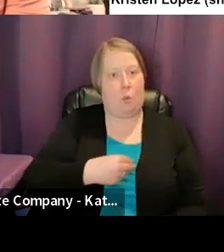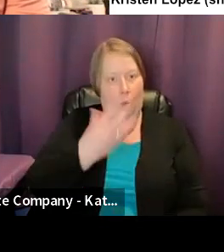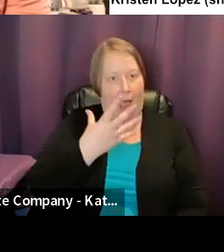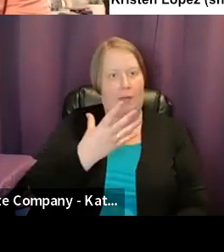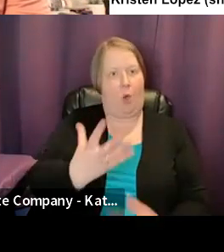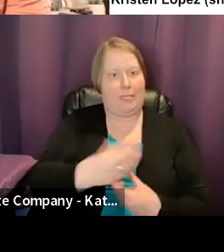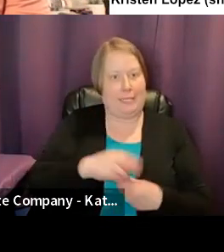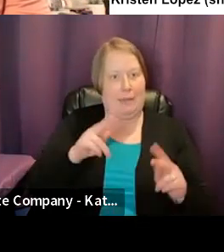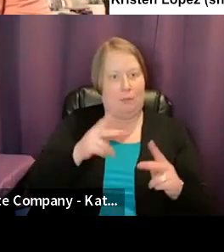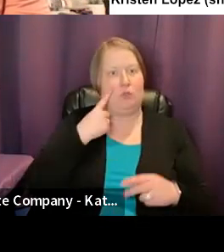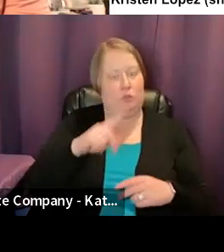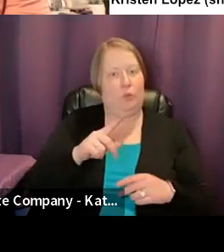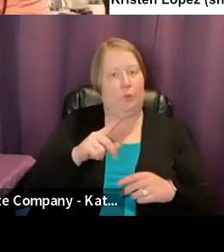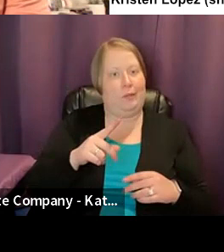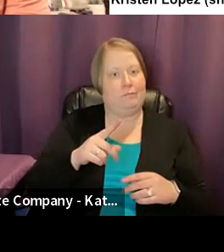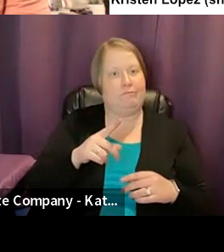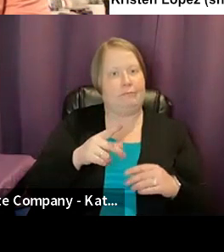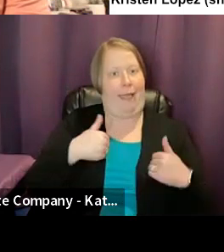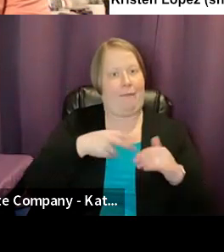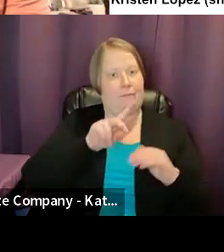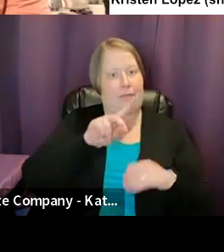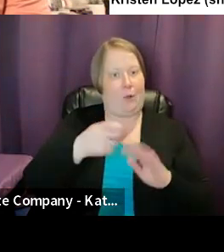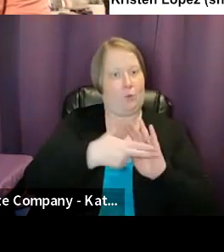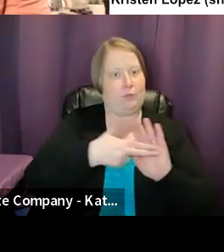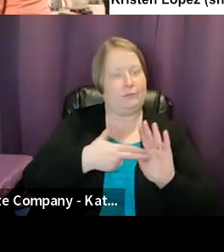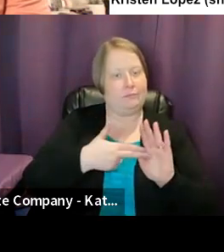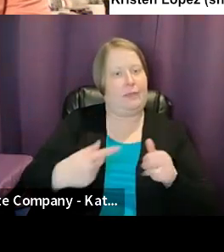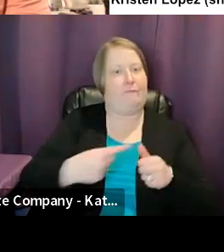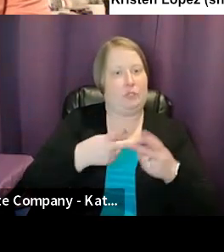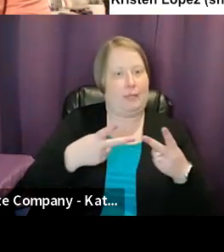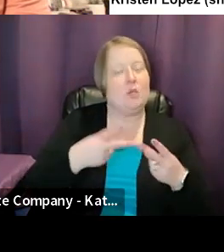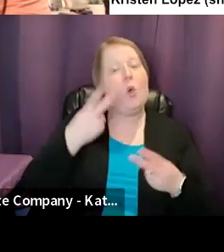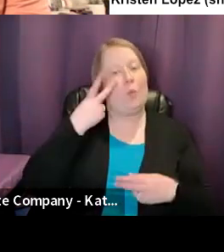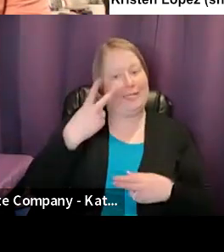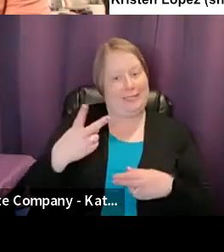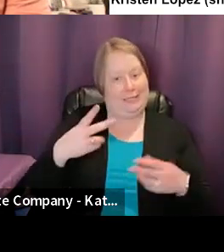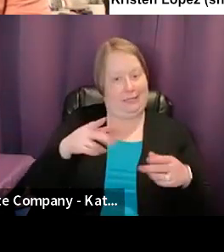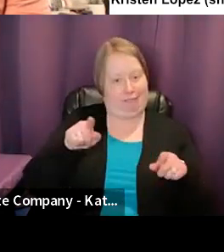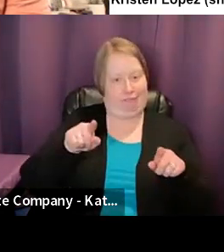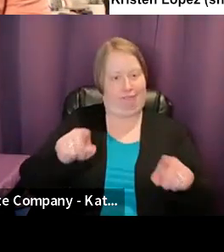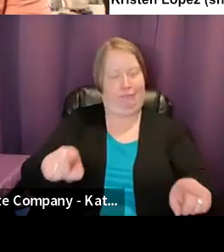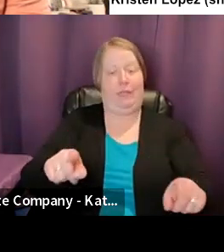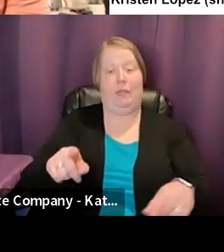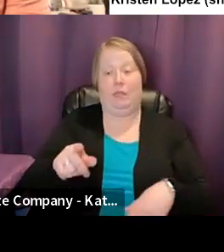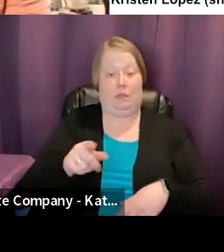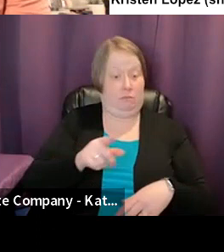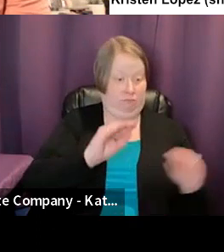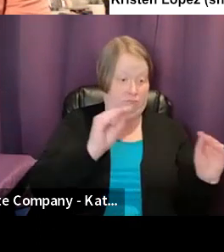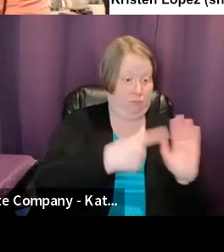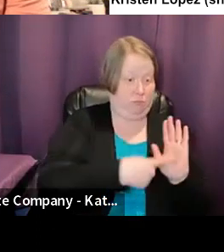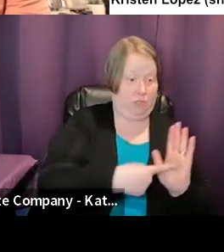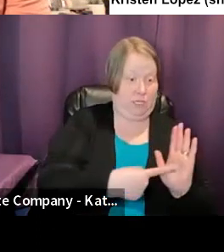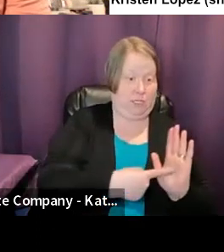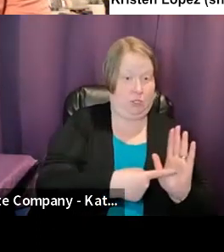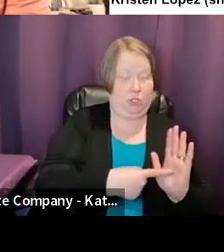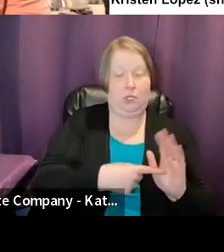first place. We see direct correlation with where there is not representation, where there is